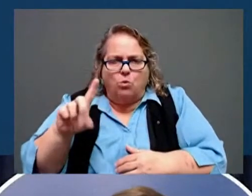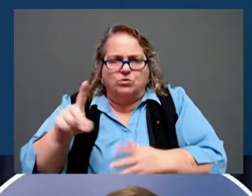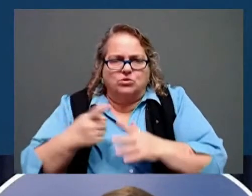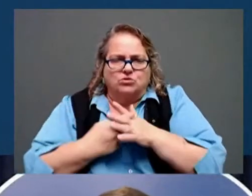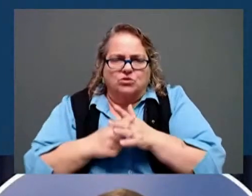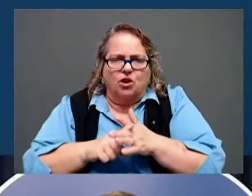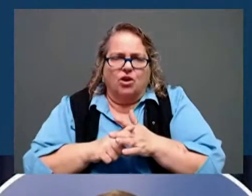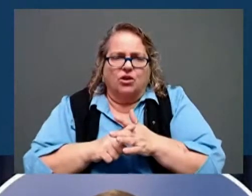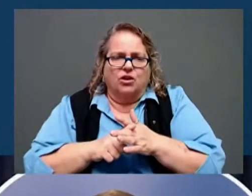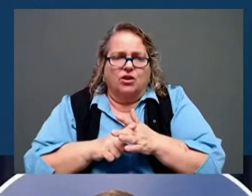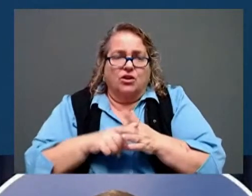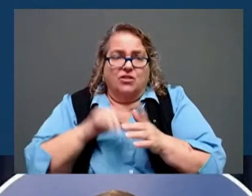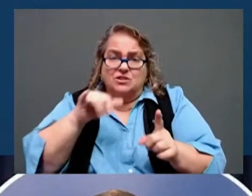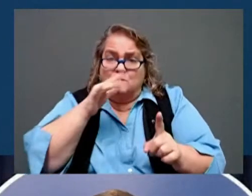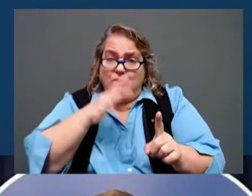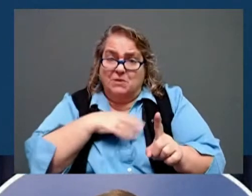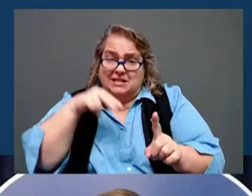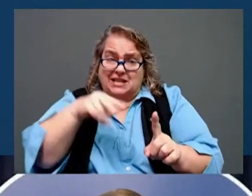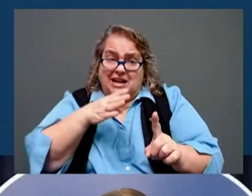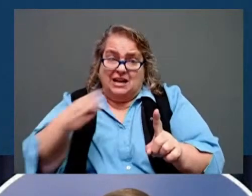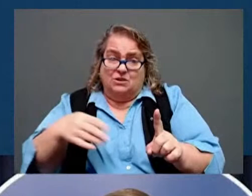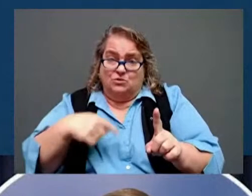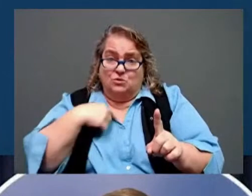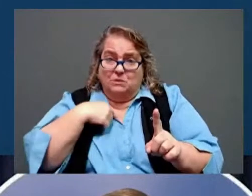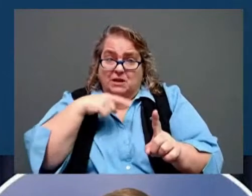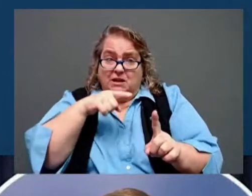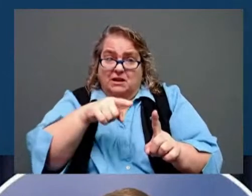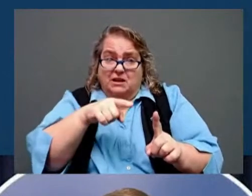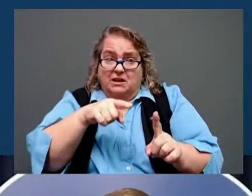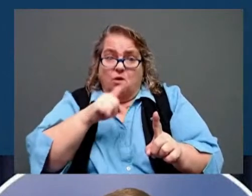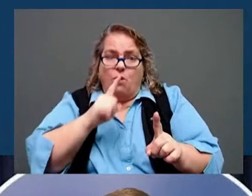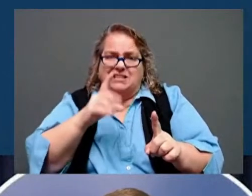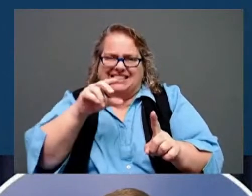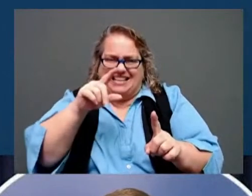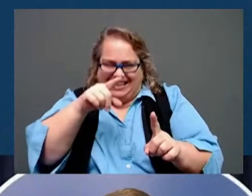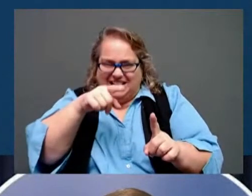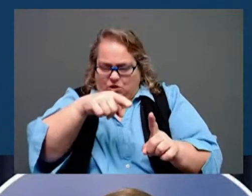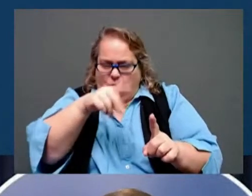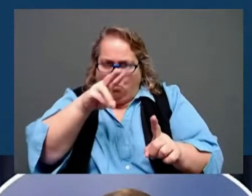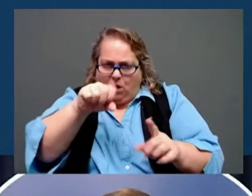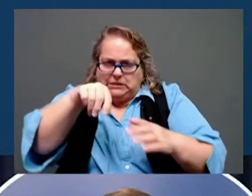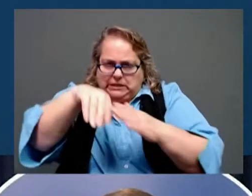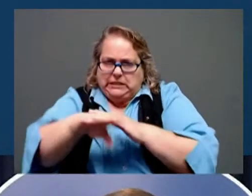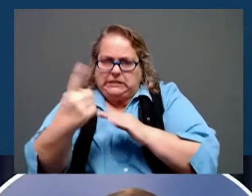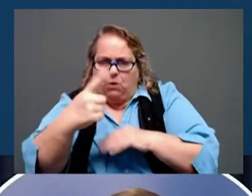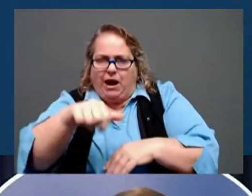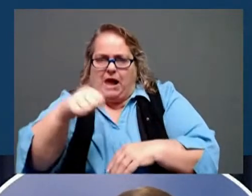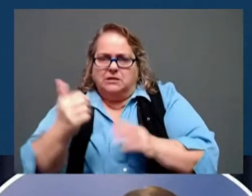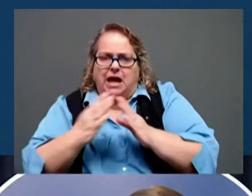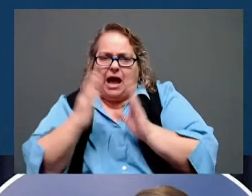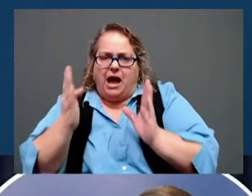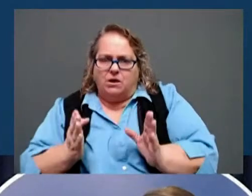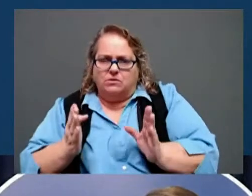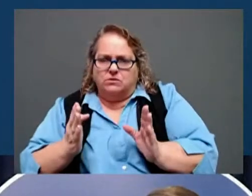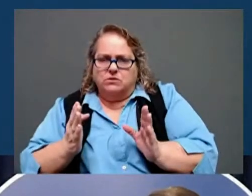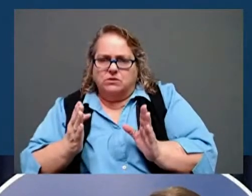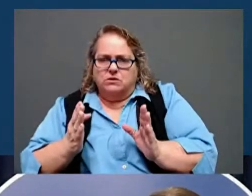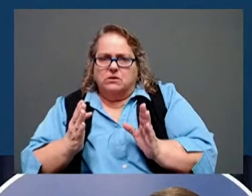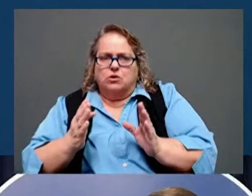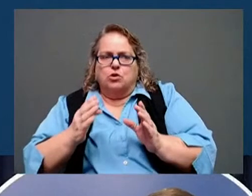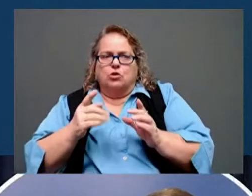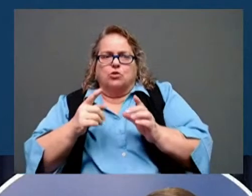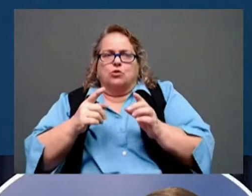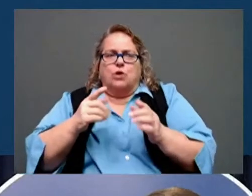this woman standing next to me was in somebody else's house helping when we showed up, and she walked me down to hers, and there's nothing